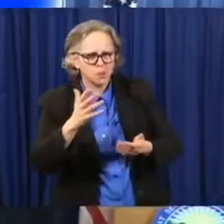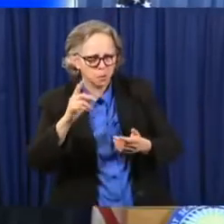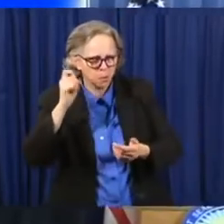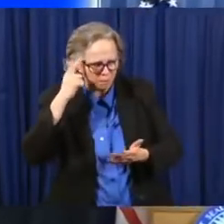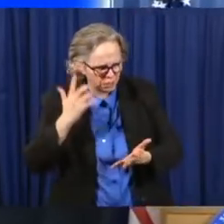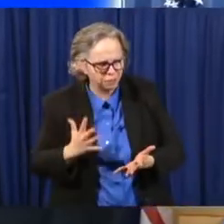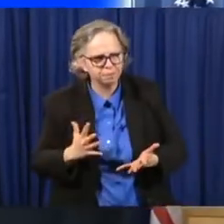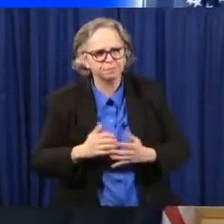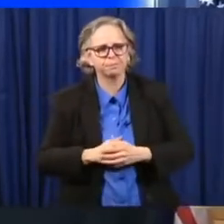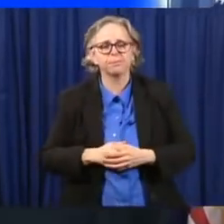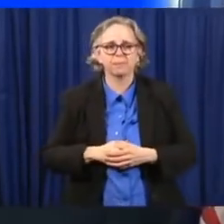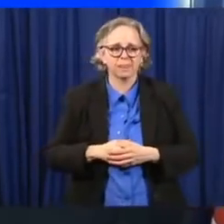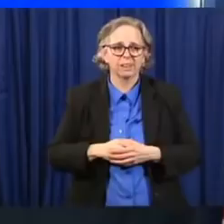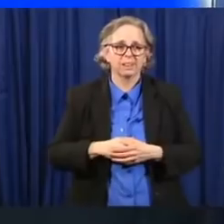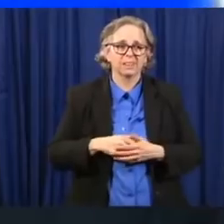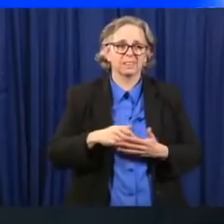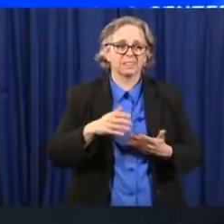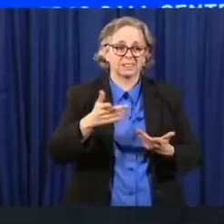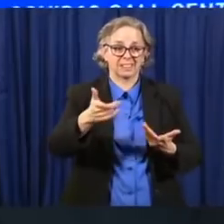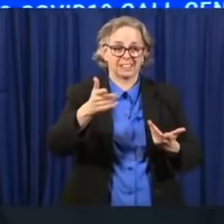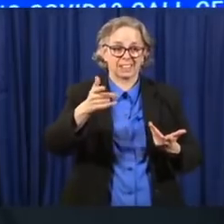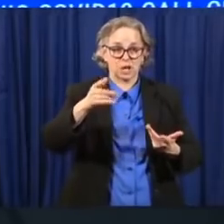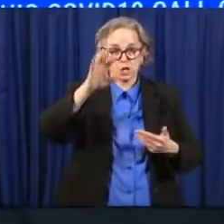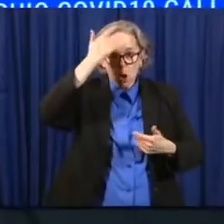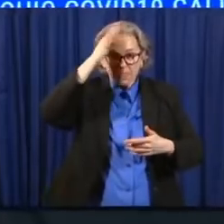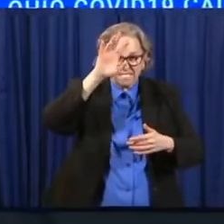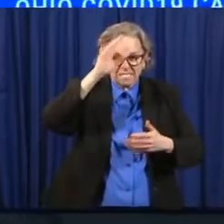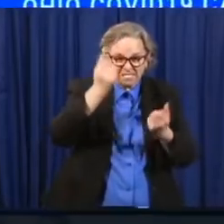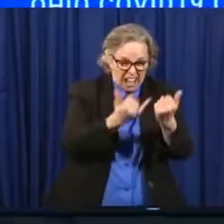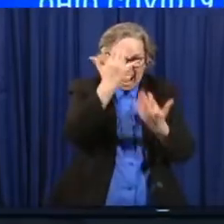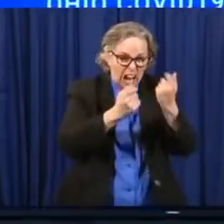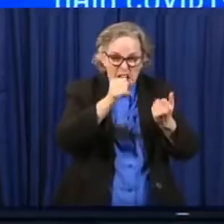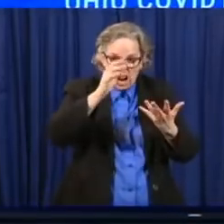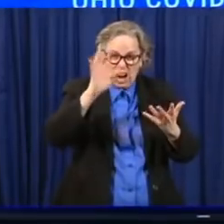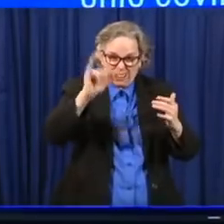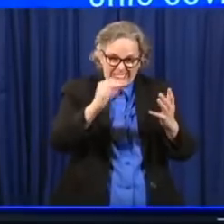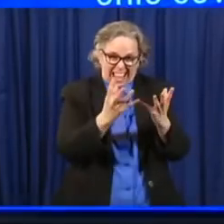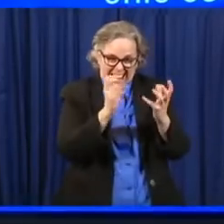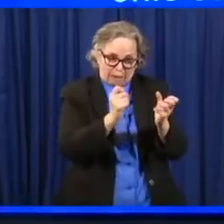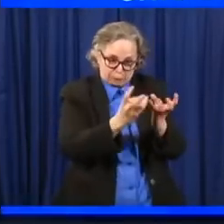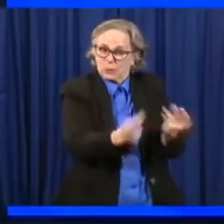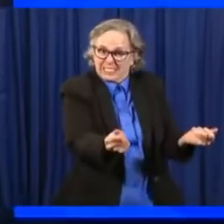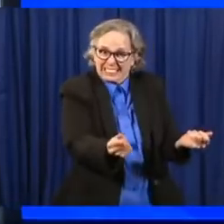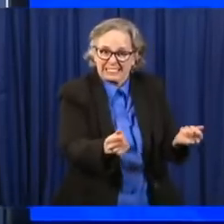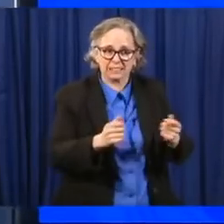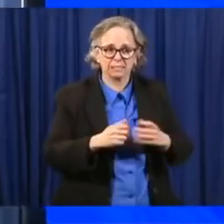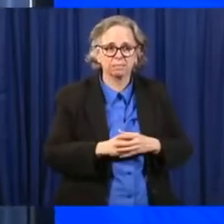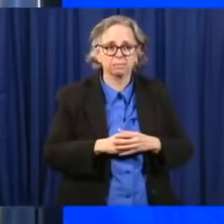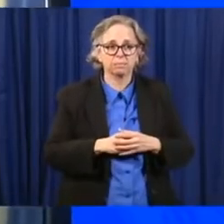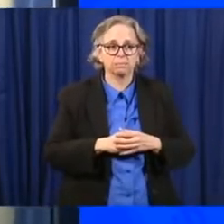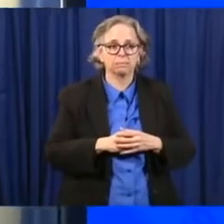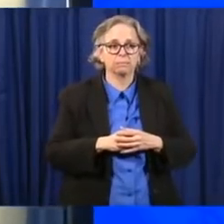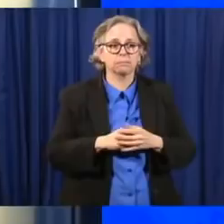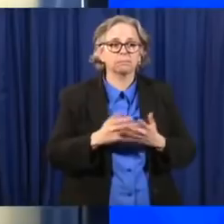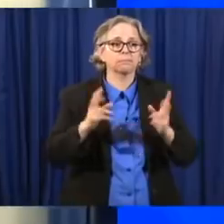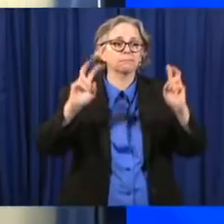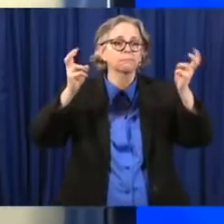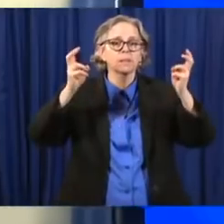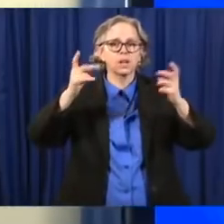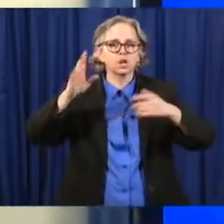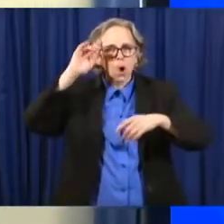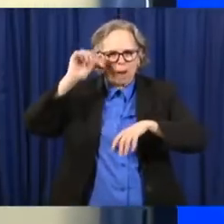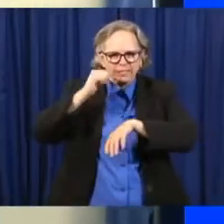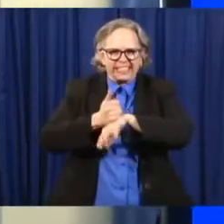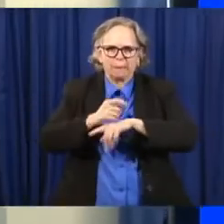part of our firefighting putting out plan has a command and control structure. It literally has people